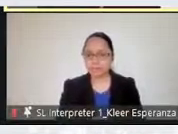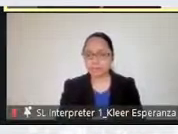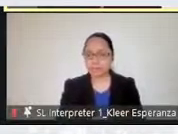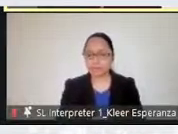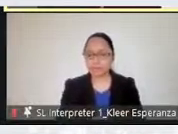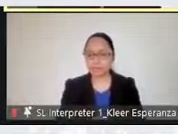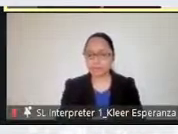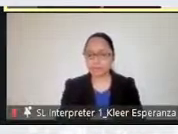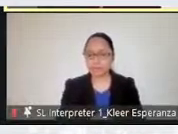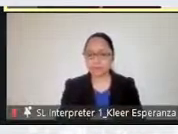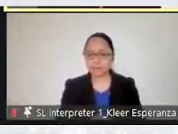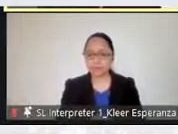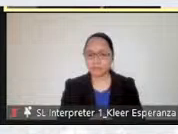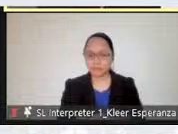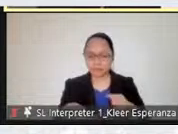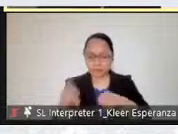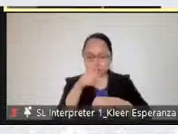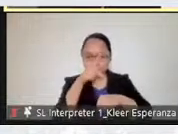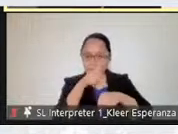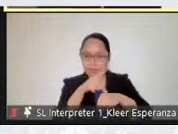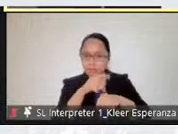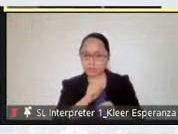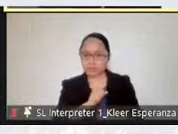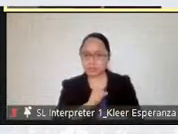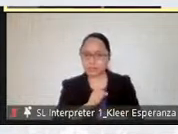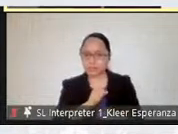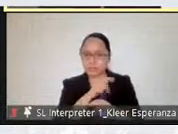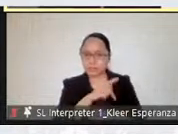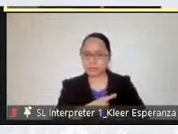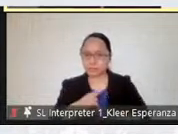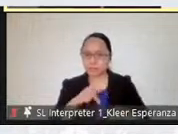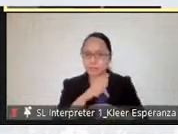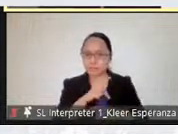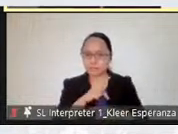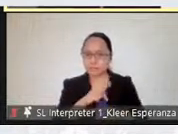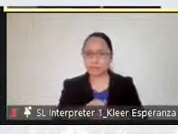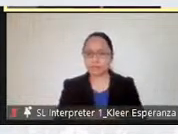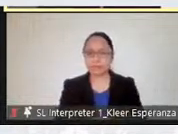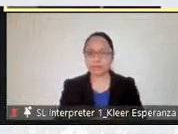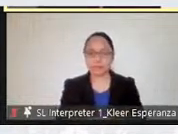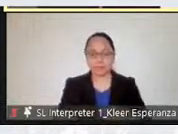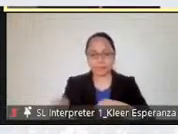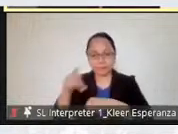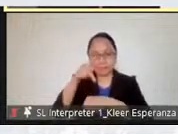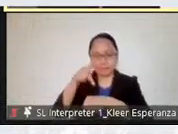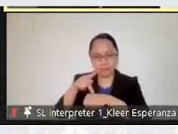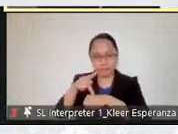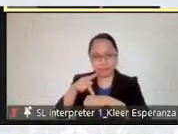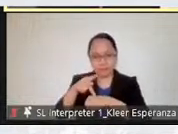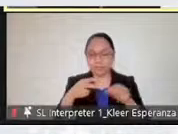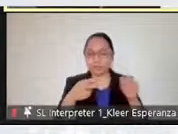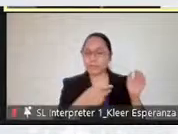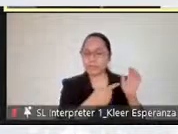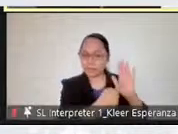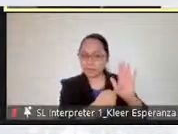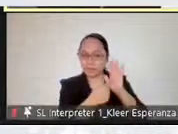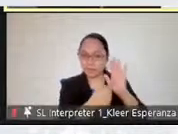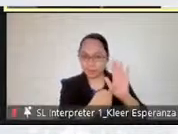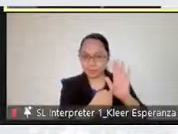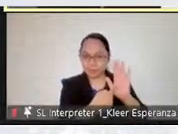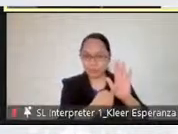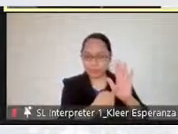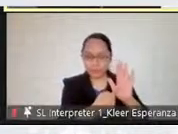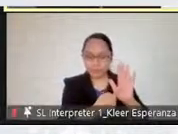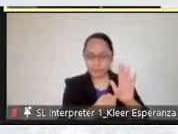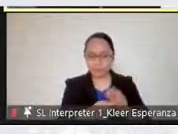Philippines, Climate Change, Environmental Shifts, and Evidence of Human Adaptation will highlight the National Museum's recent